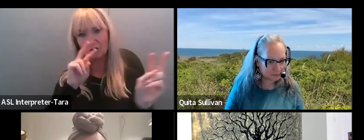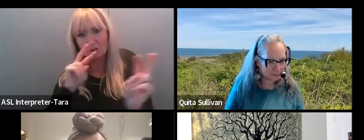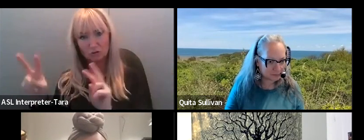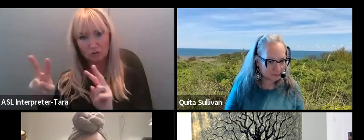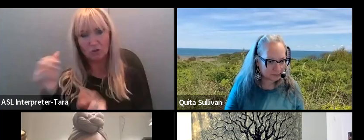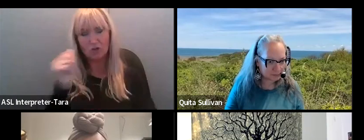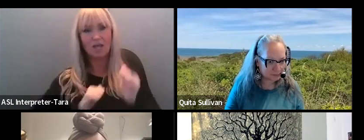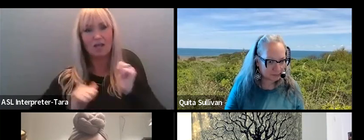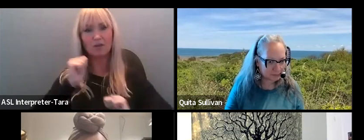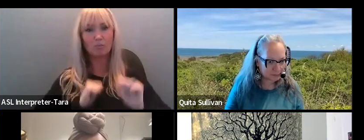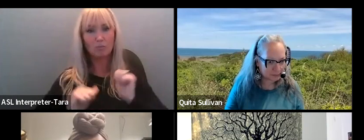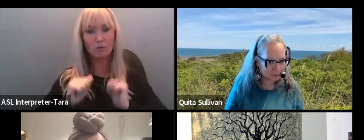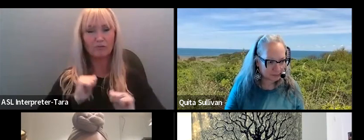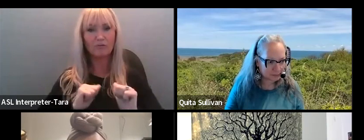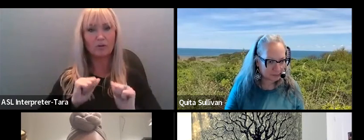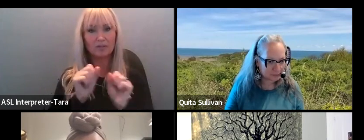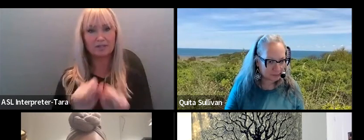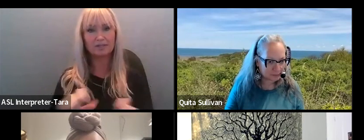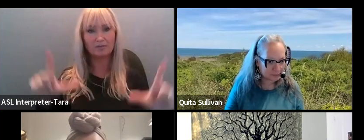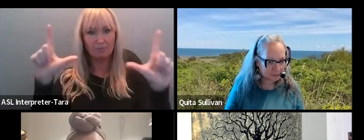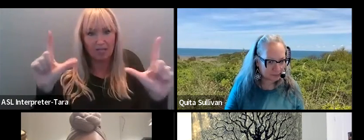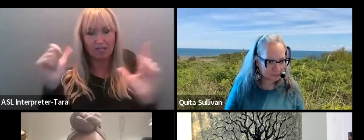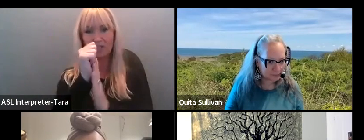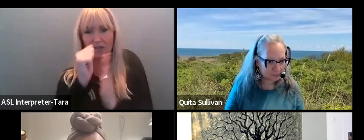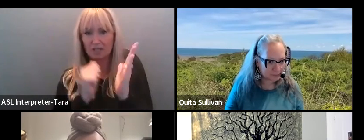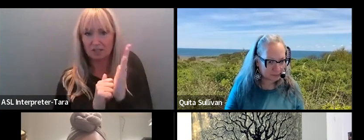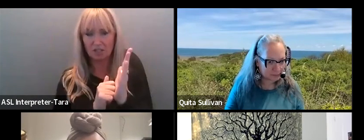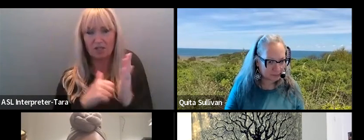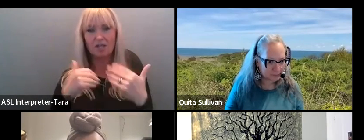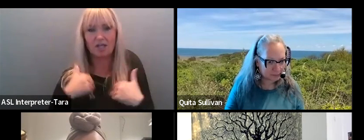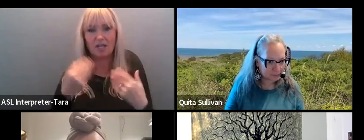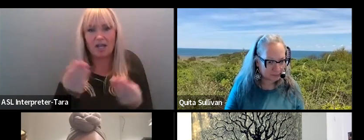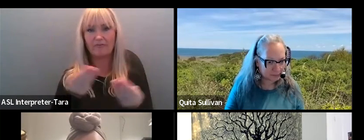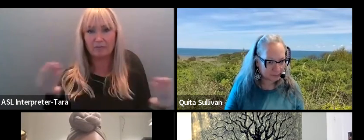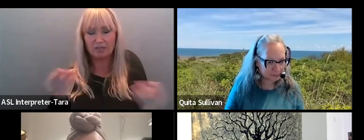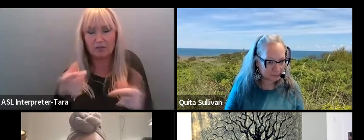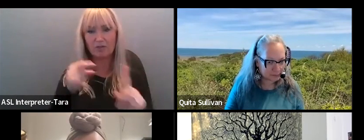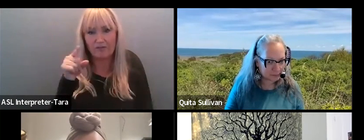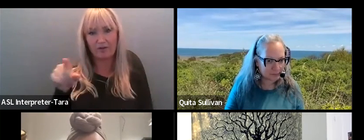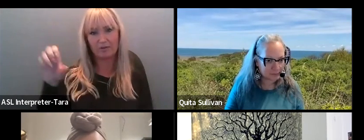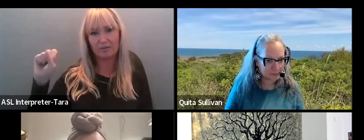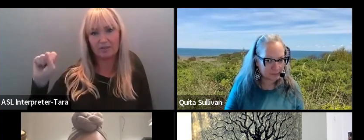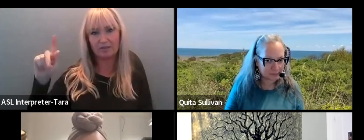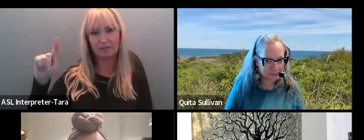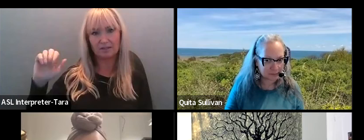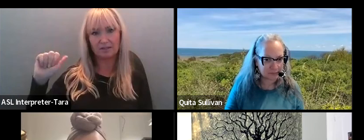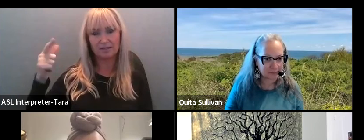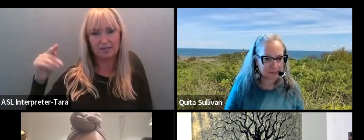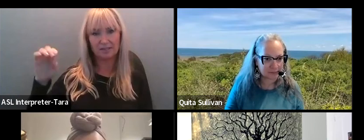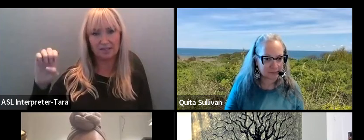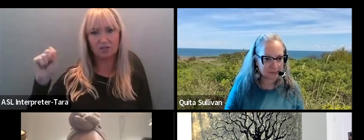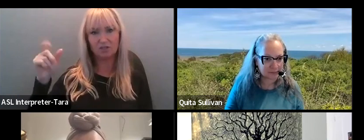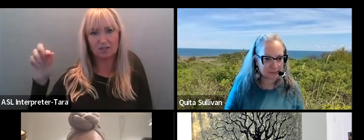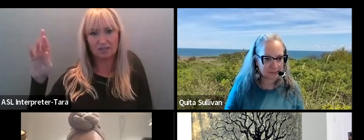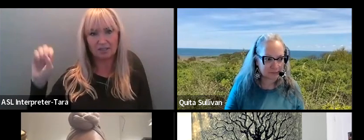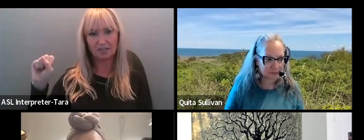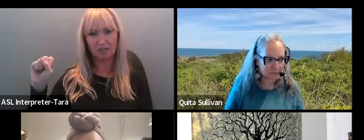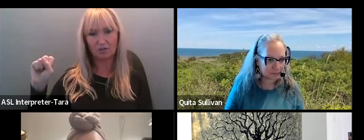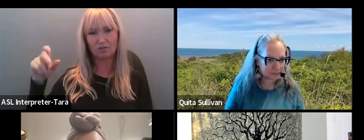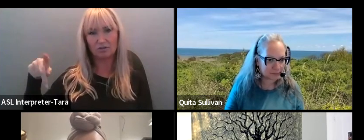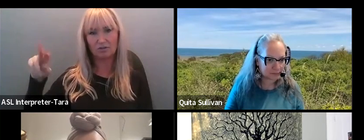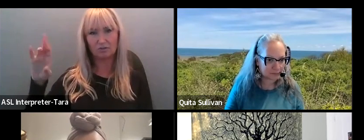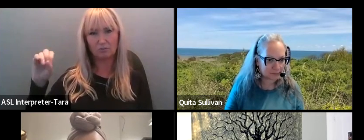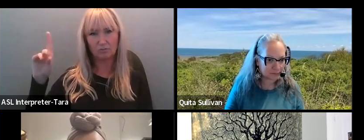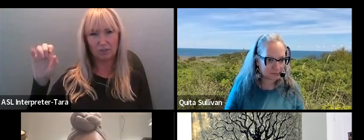performance page and at the agenda. There are materials from Sageseeker Productions. We also will have in our